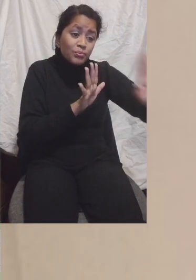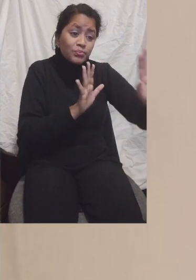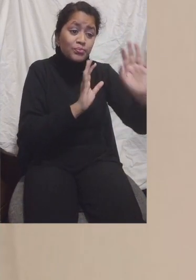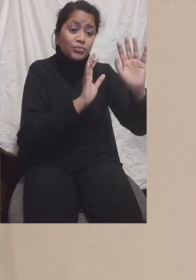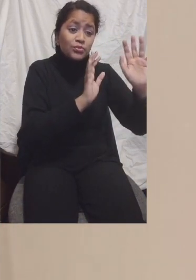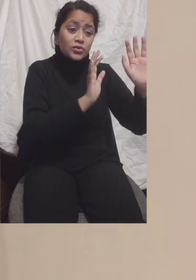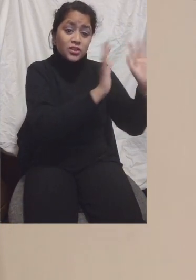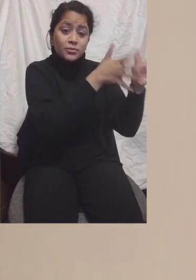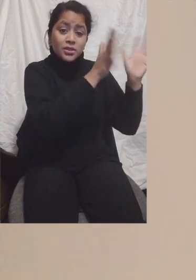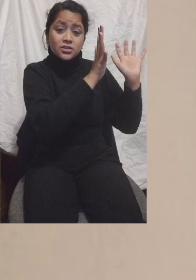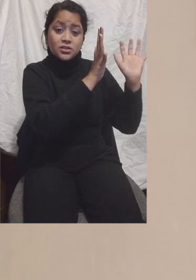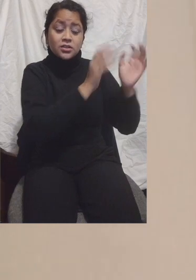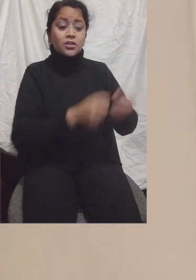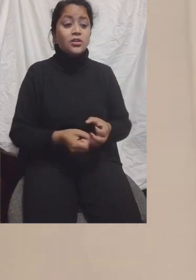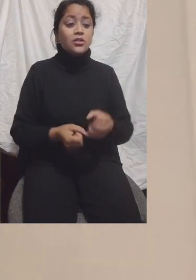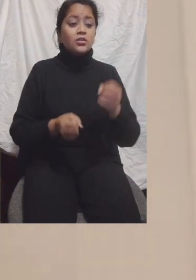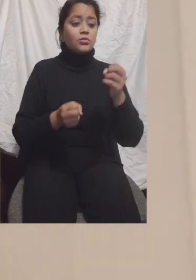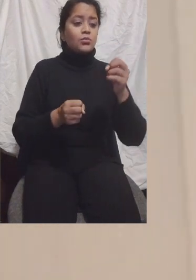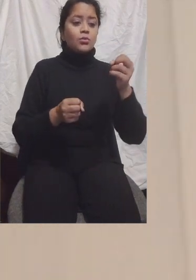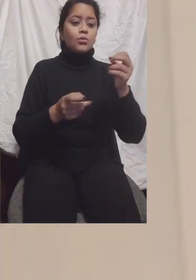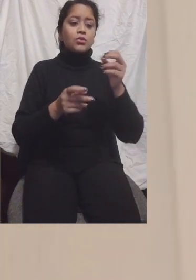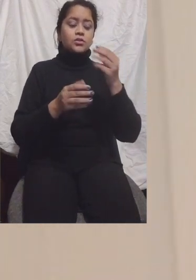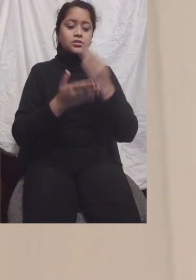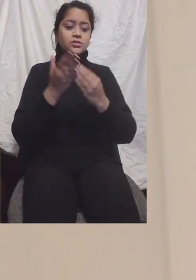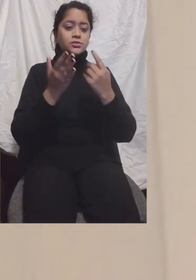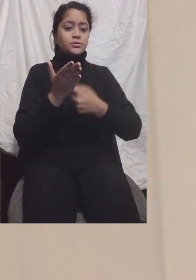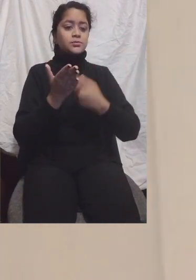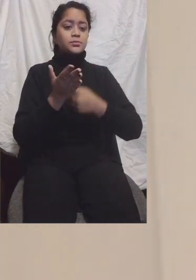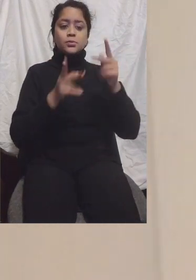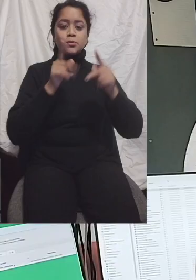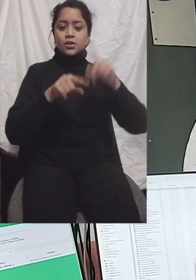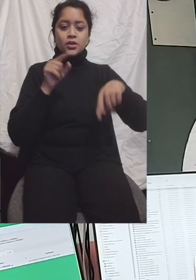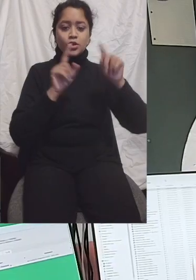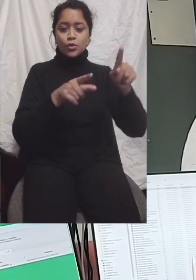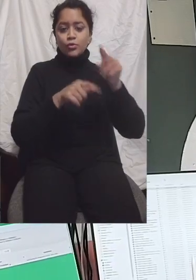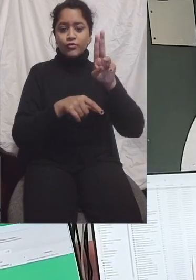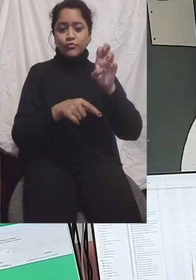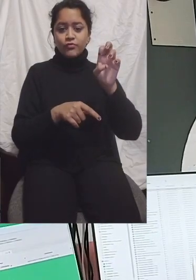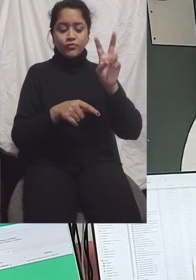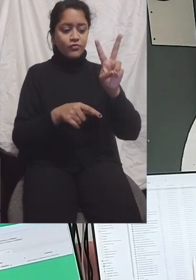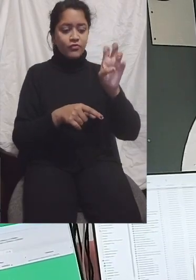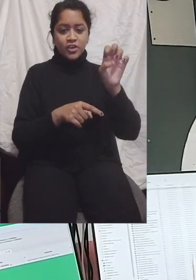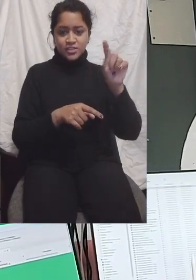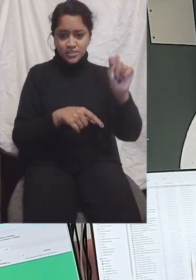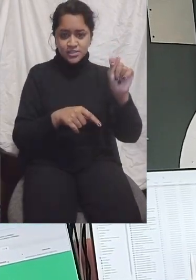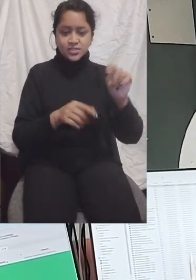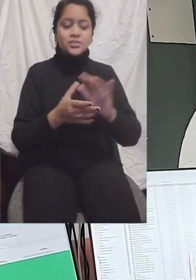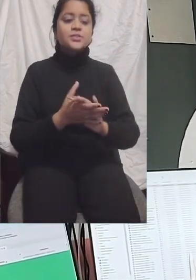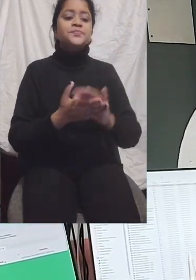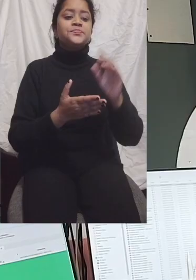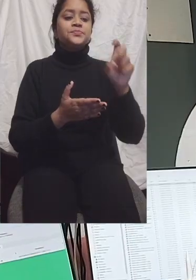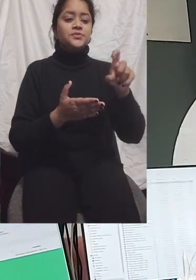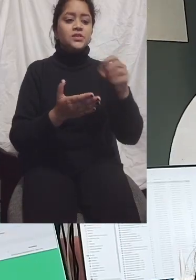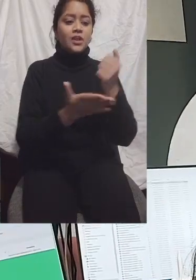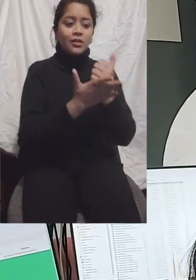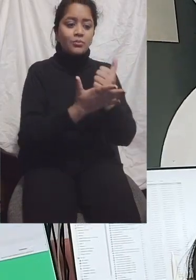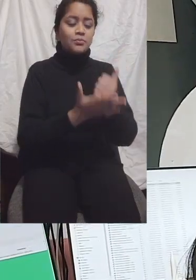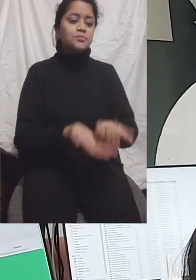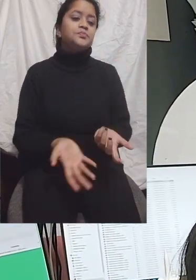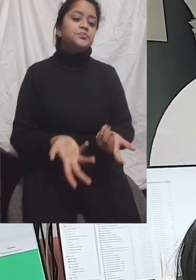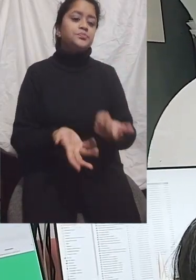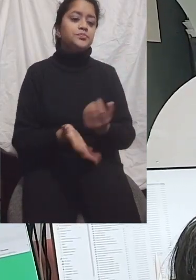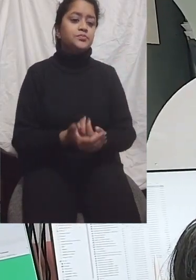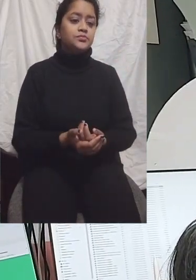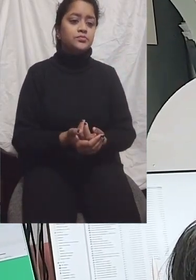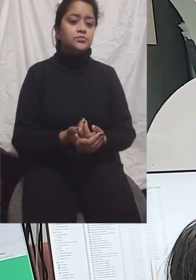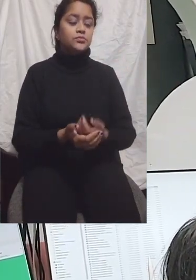animal as well, because people take them to the vet or cannot take them to the vet. And then they call the Humane Society, and then we help them out as well. And we